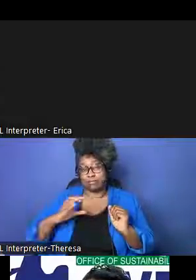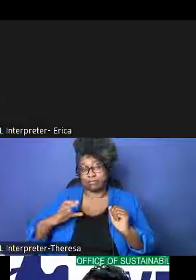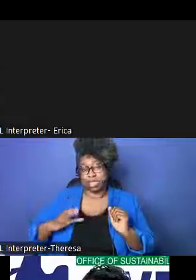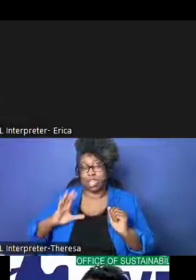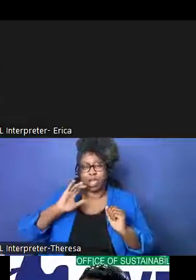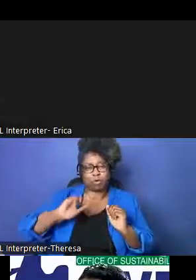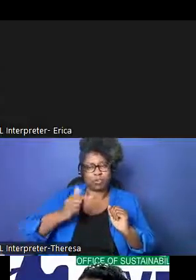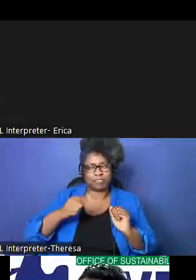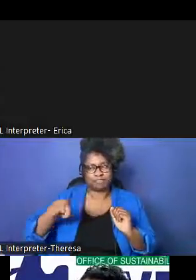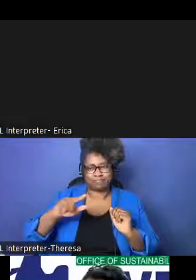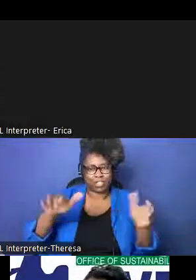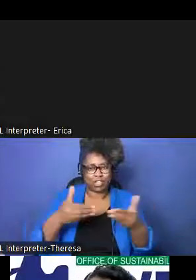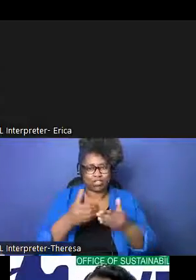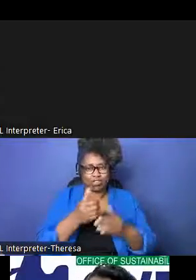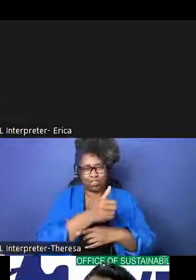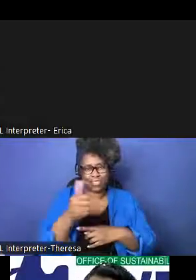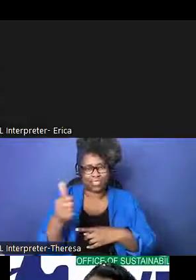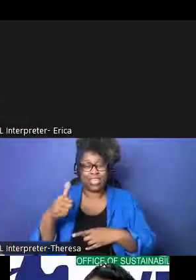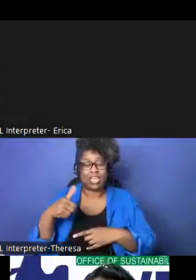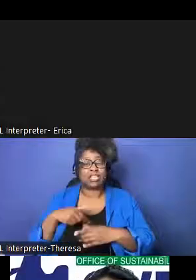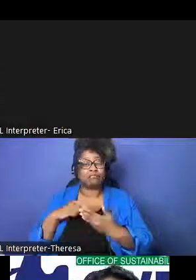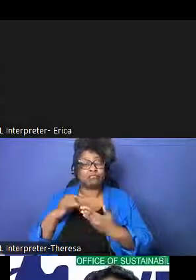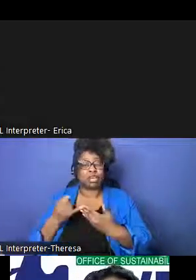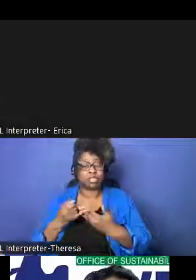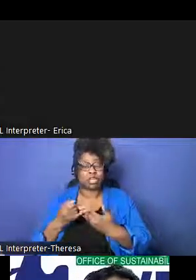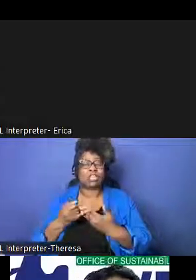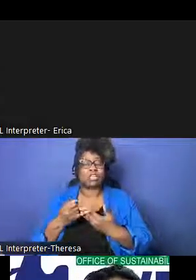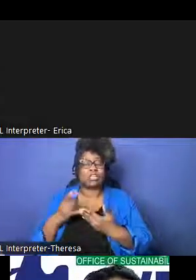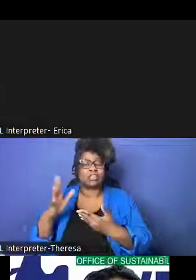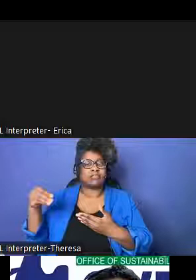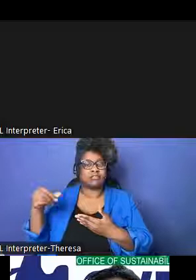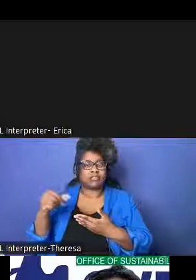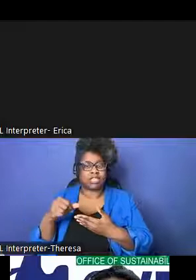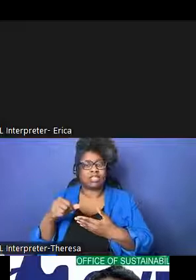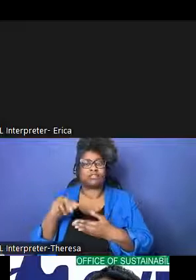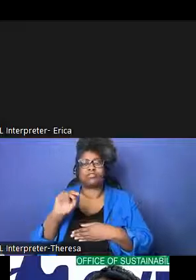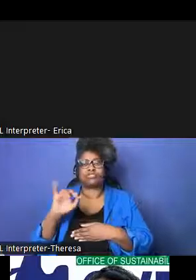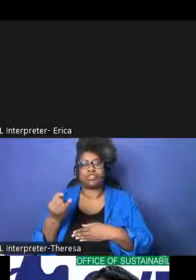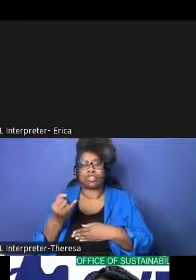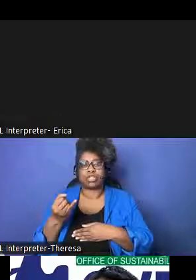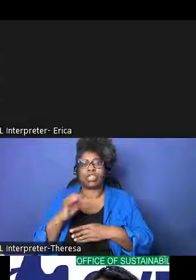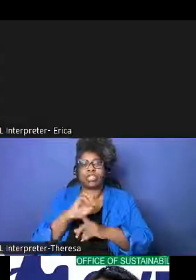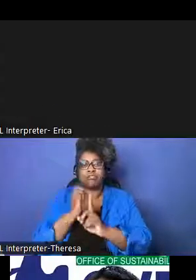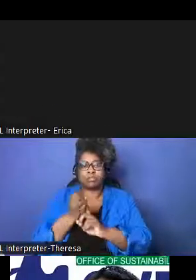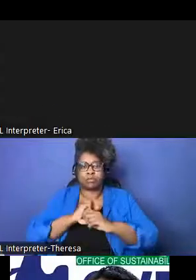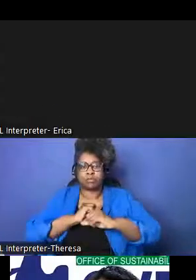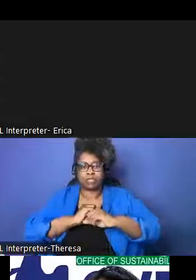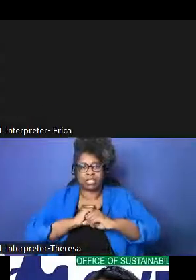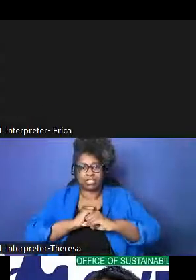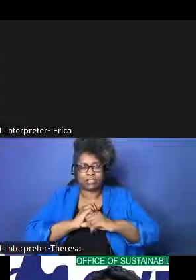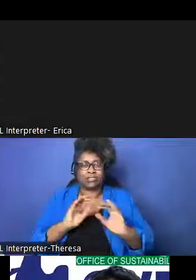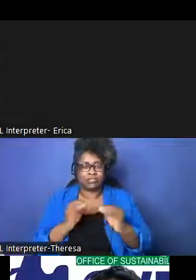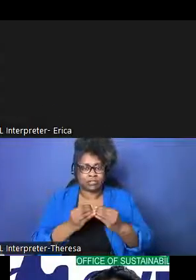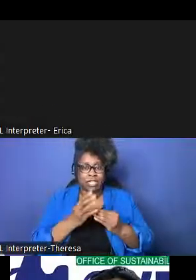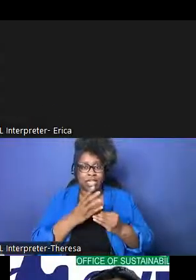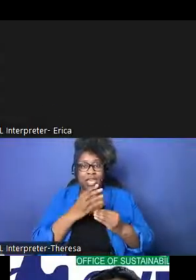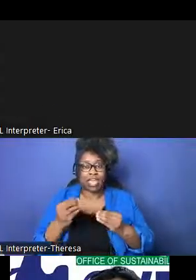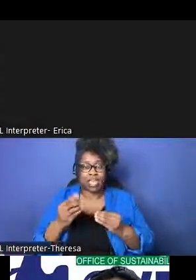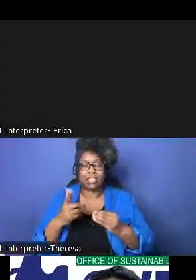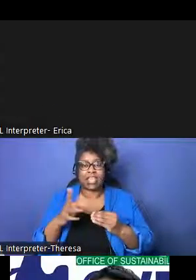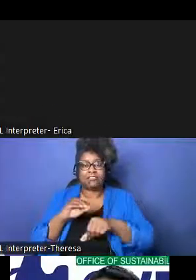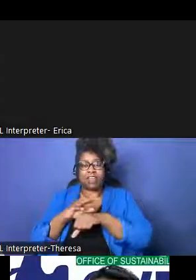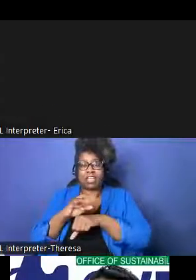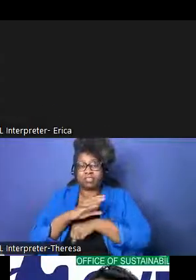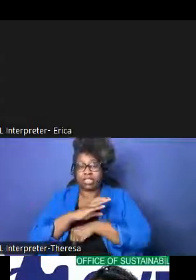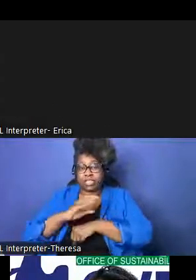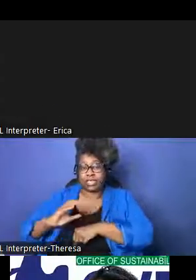project is funded and administered by the New Jersey Department of Environmental Protection, and it's guided by a community advisory council made up